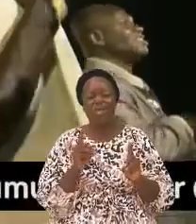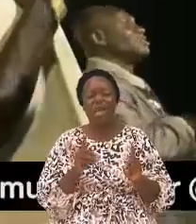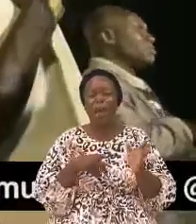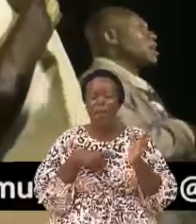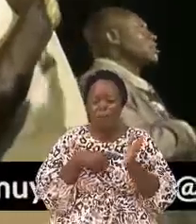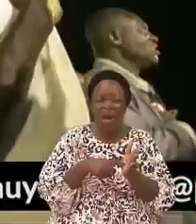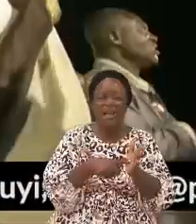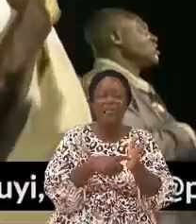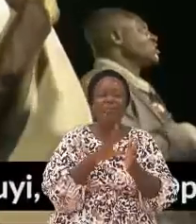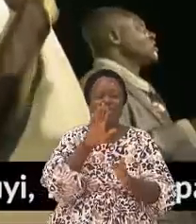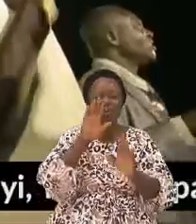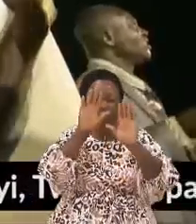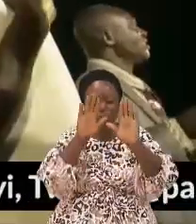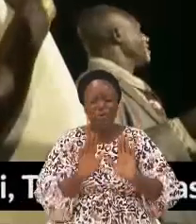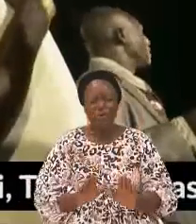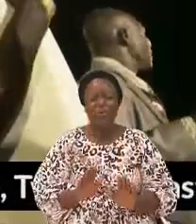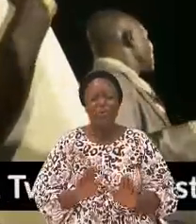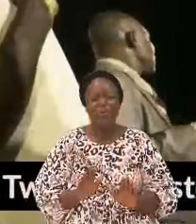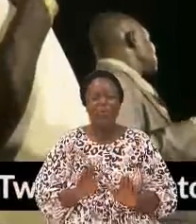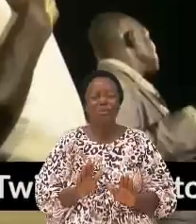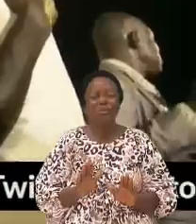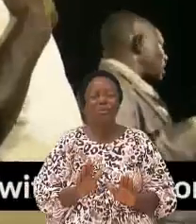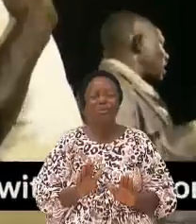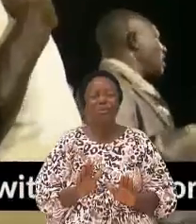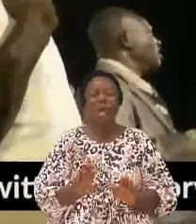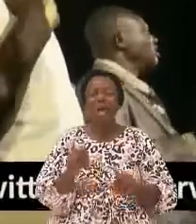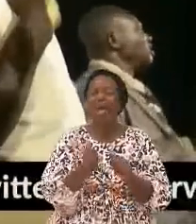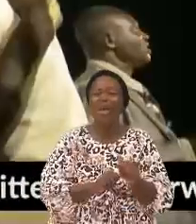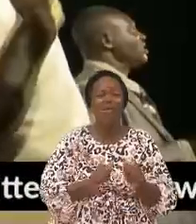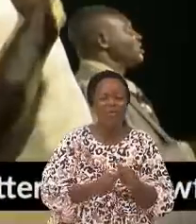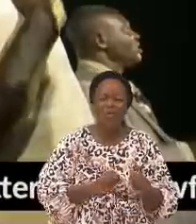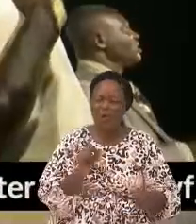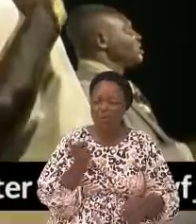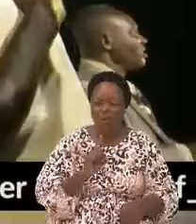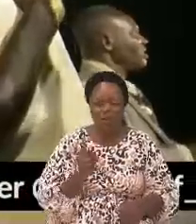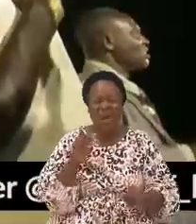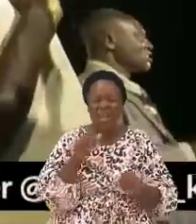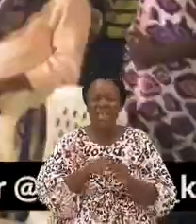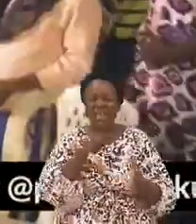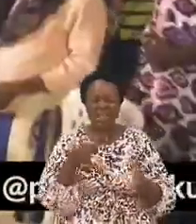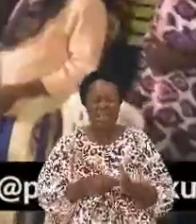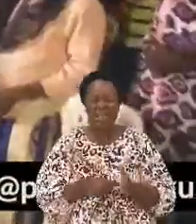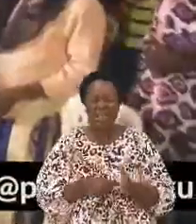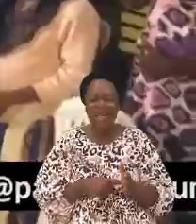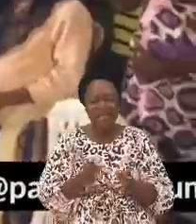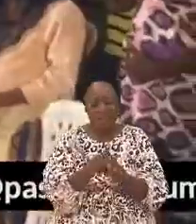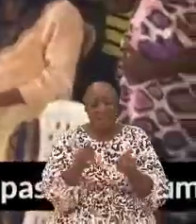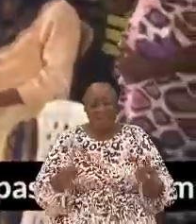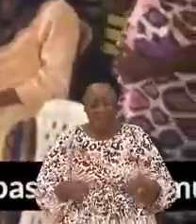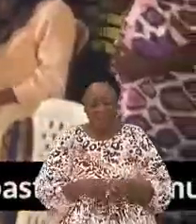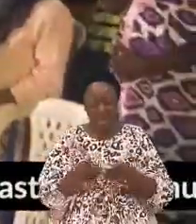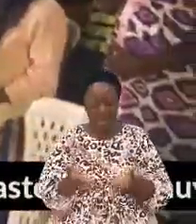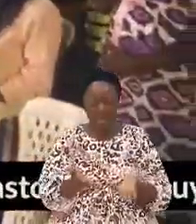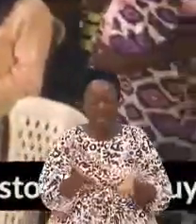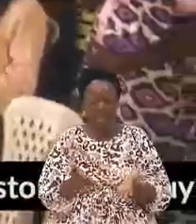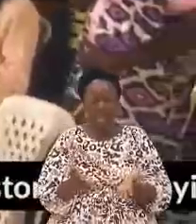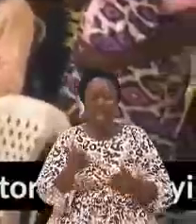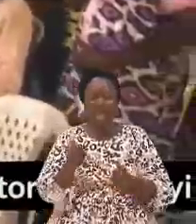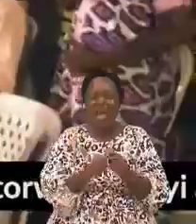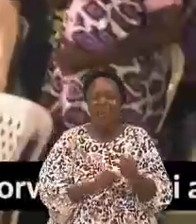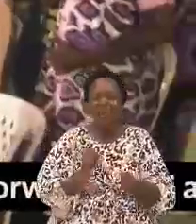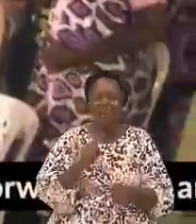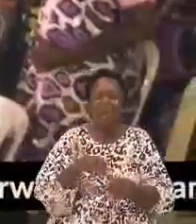power. Manifest your deliverance. Manifest your miracle. Everywhere